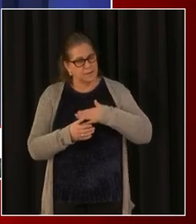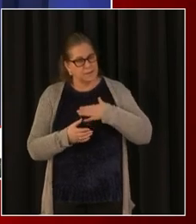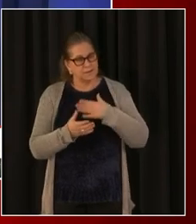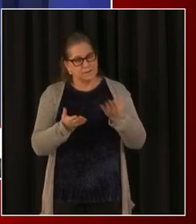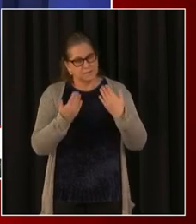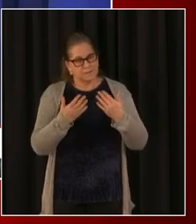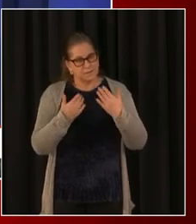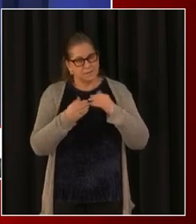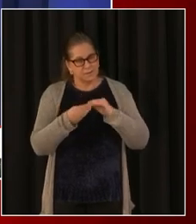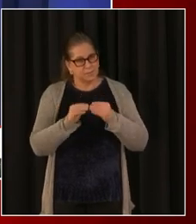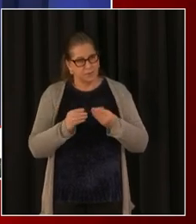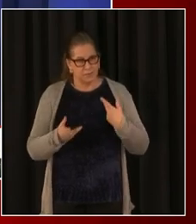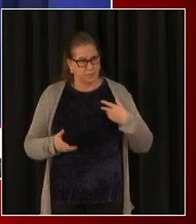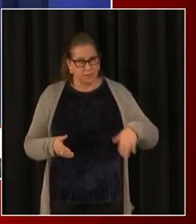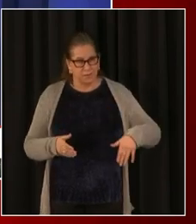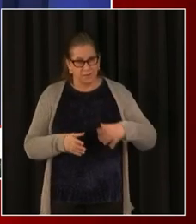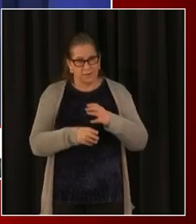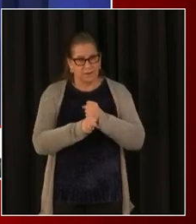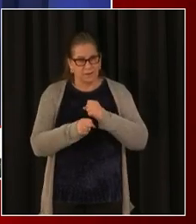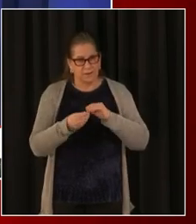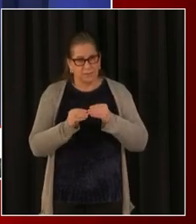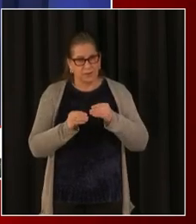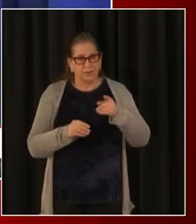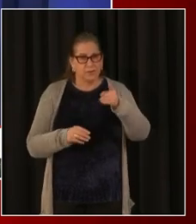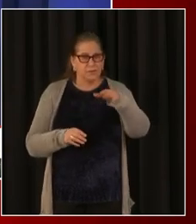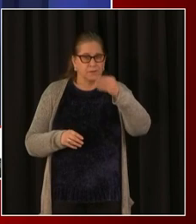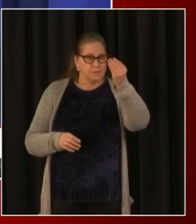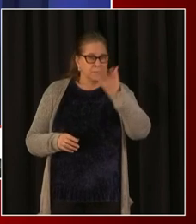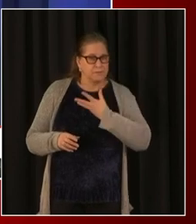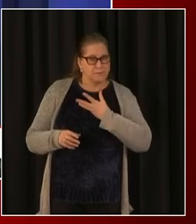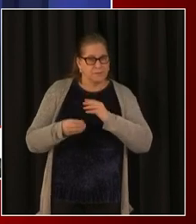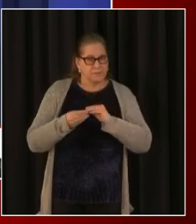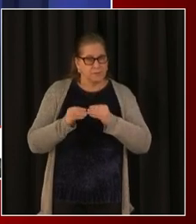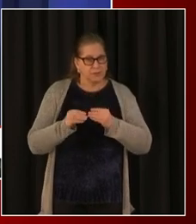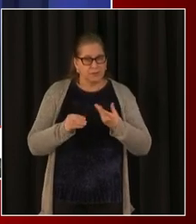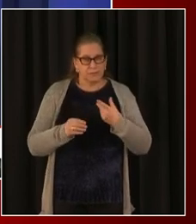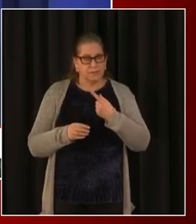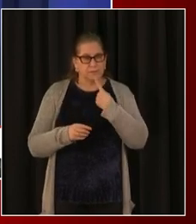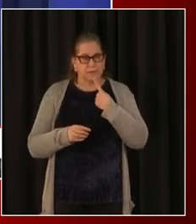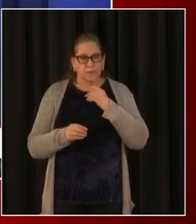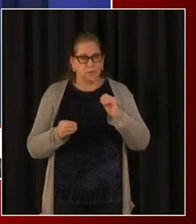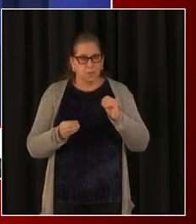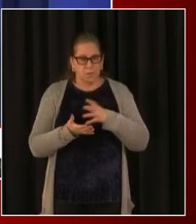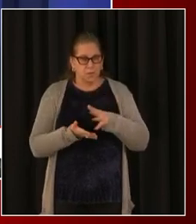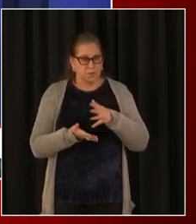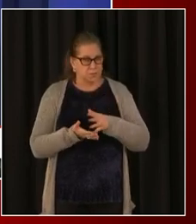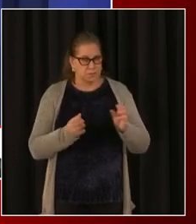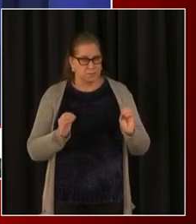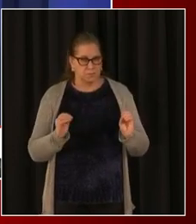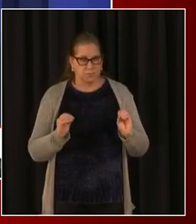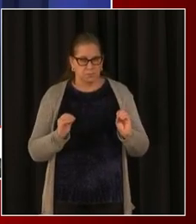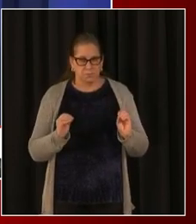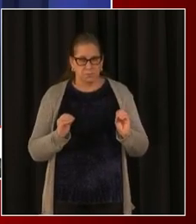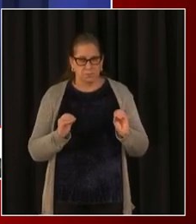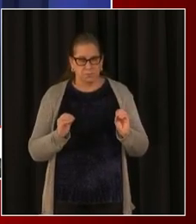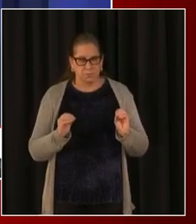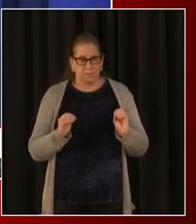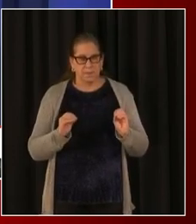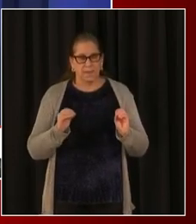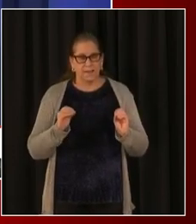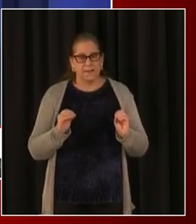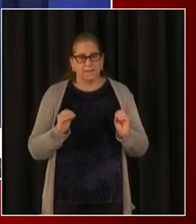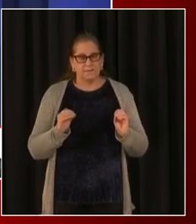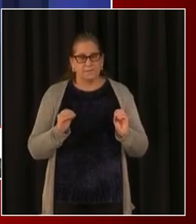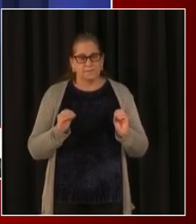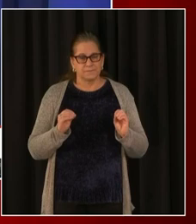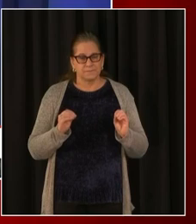have it. I don't have any provider telling me that I've had to waste vaccine, and that is required to be reported to us by their